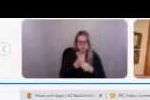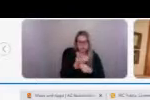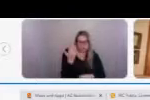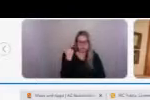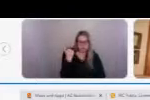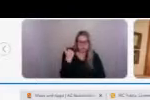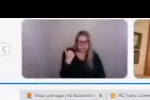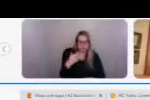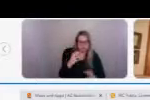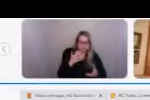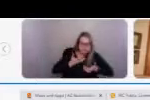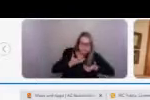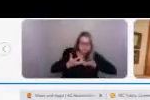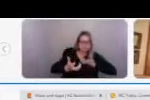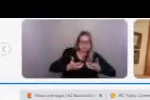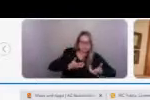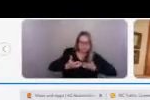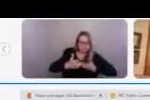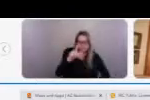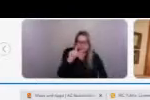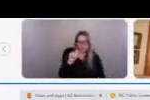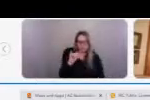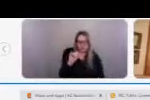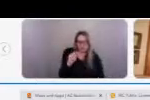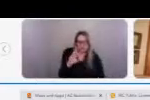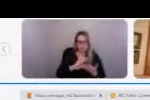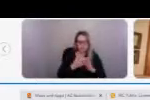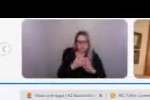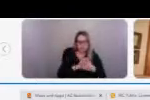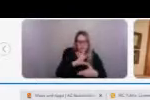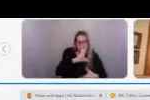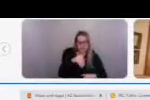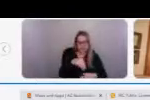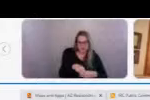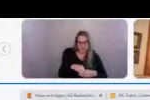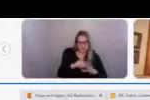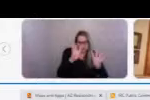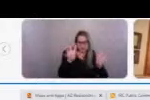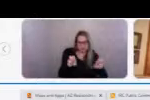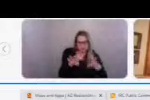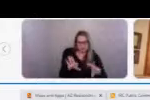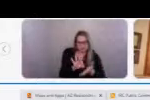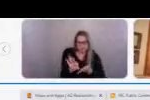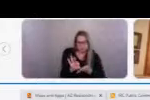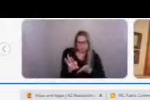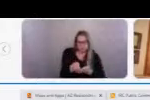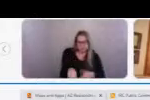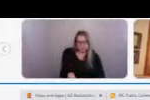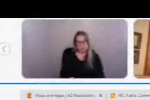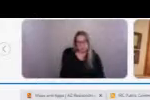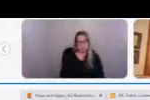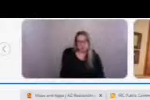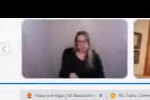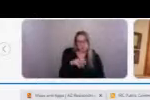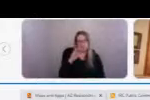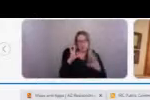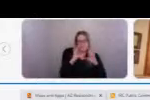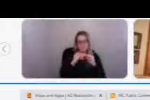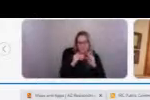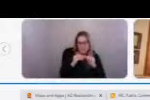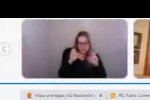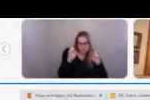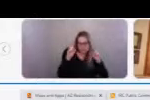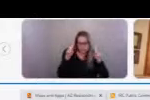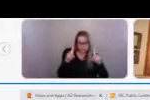engaging our latino community to participate in the census and throughout our meetings and our education and